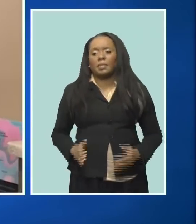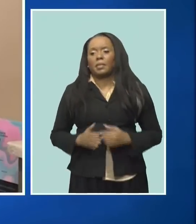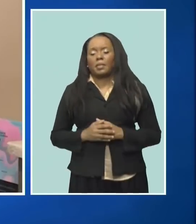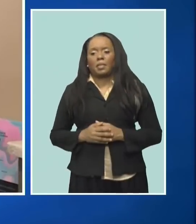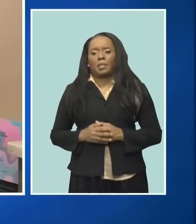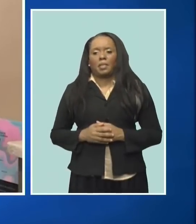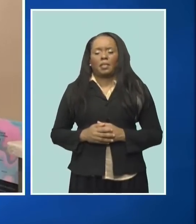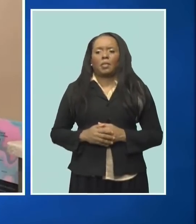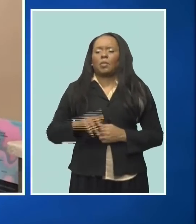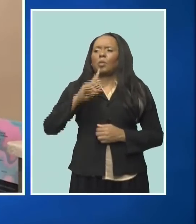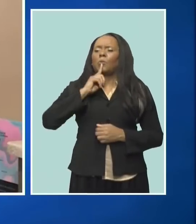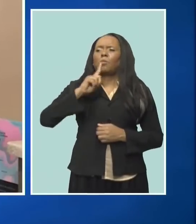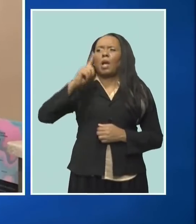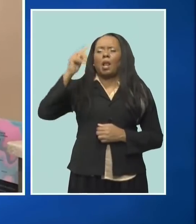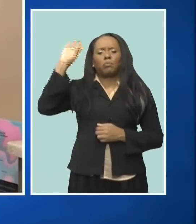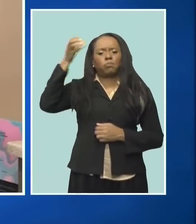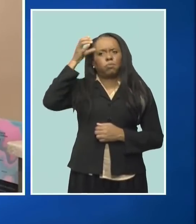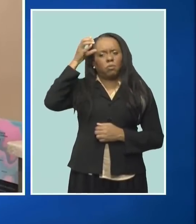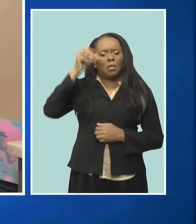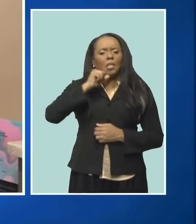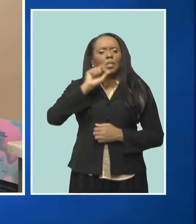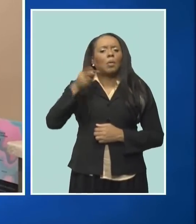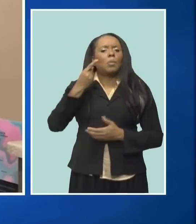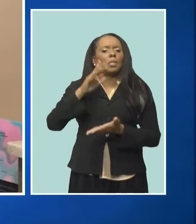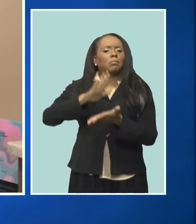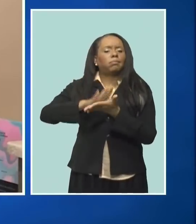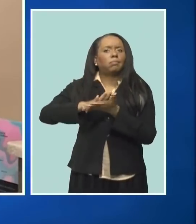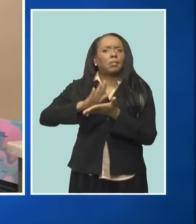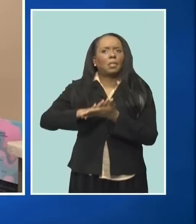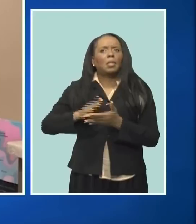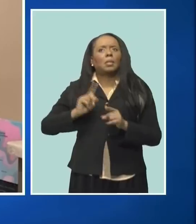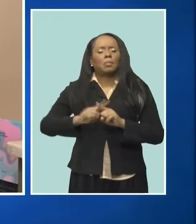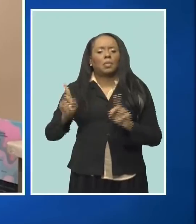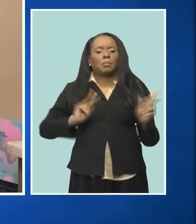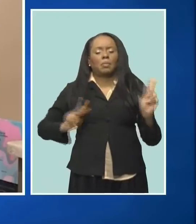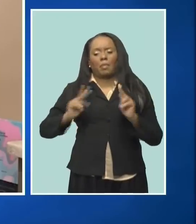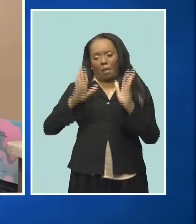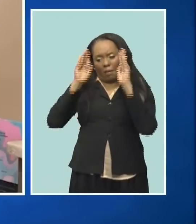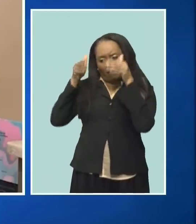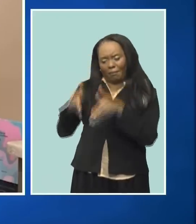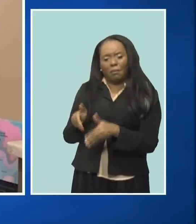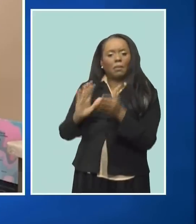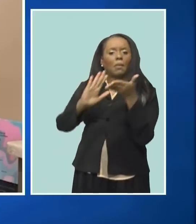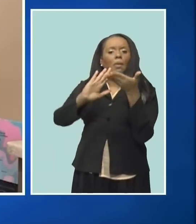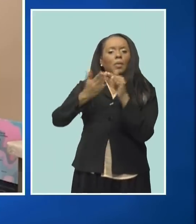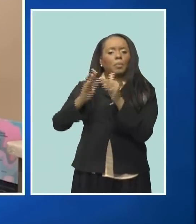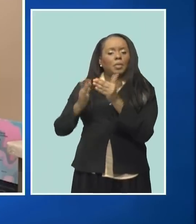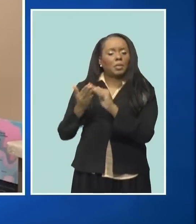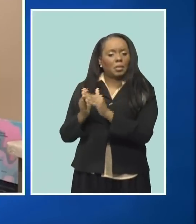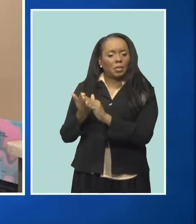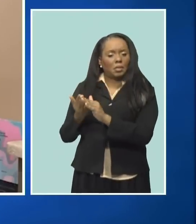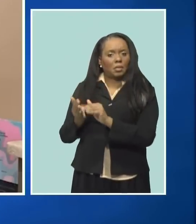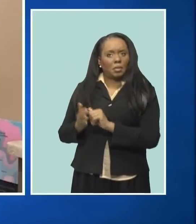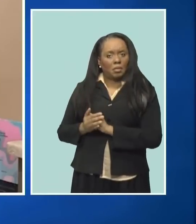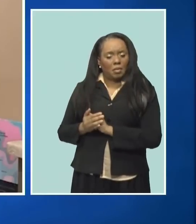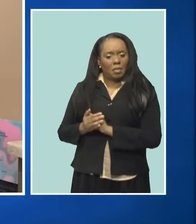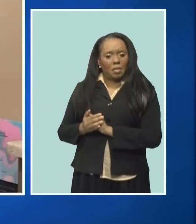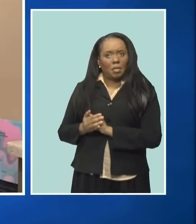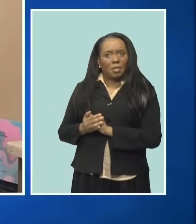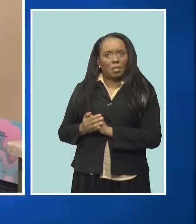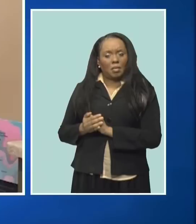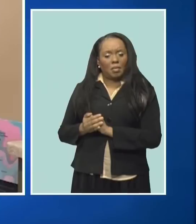not just academically oriented, but community focused, and not simply in the recounting